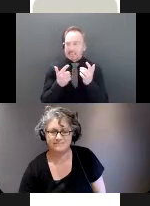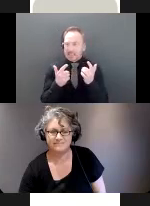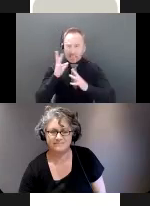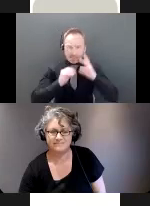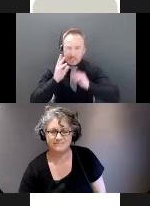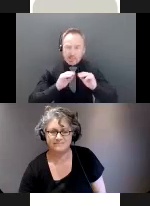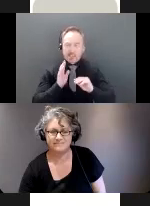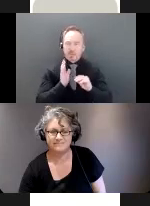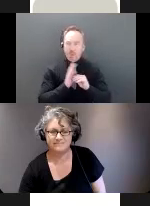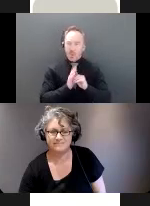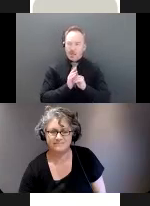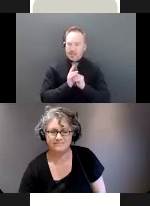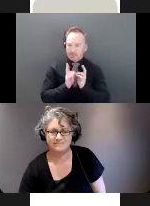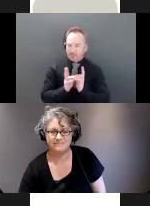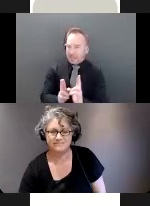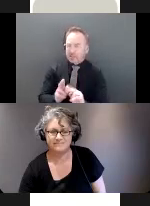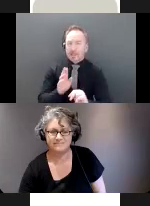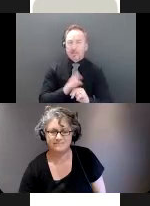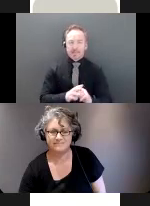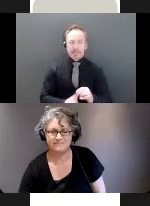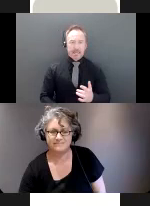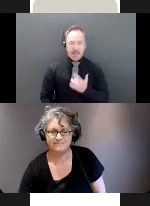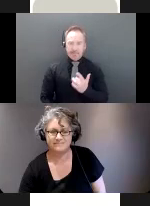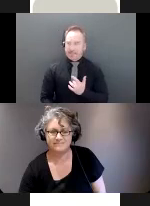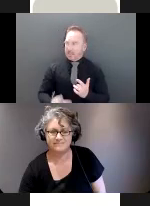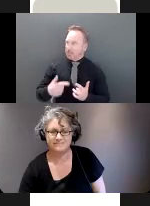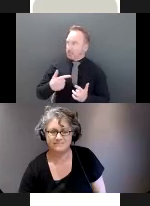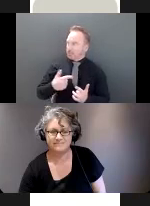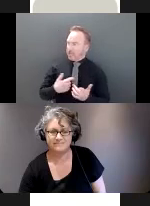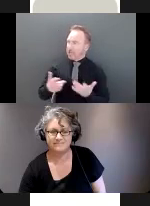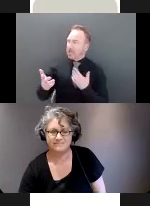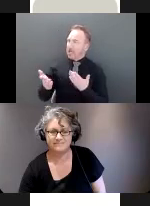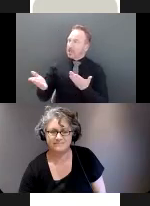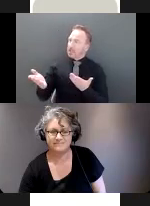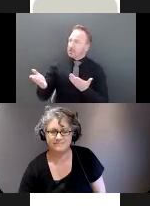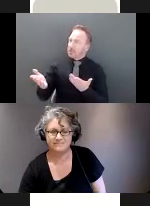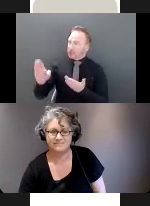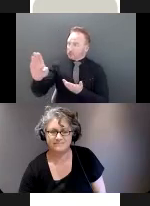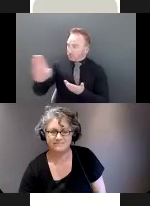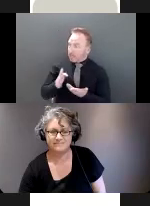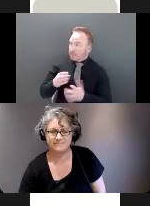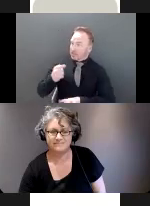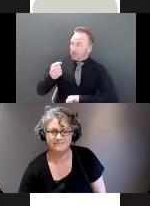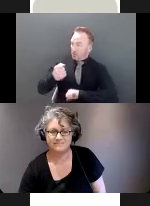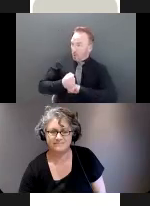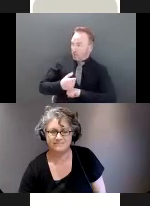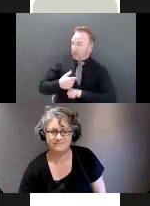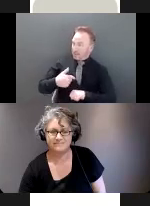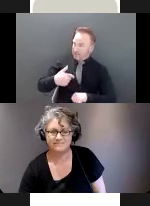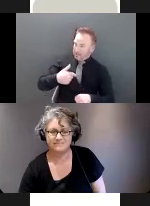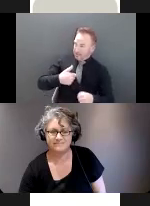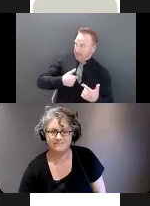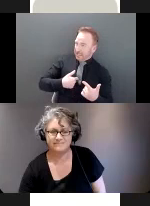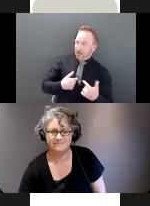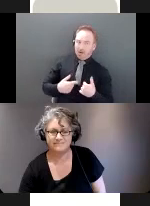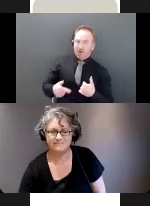compounds that sense of them not being worthy to get direct support. Recognizing that taking action is a process and not